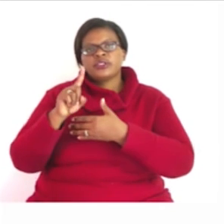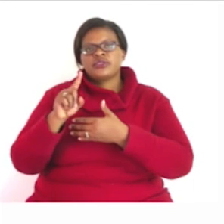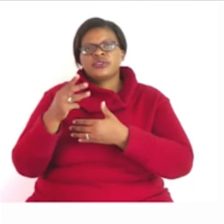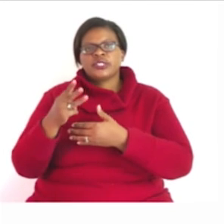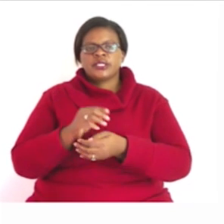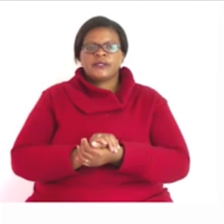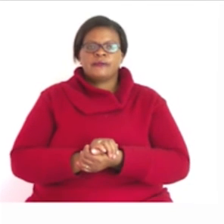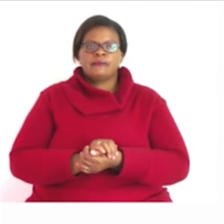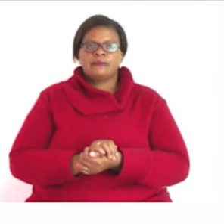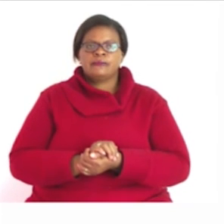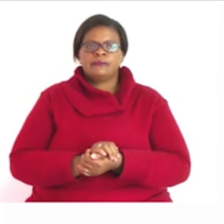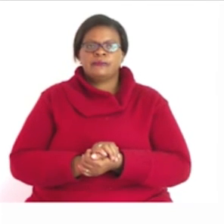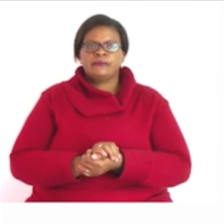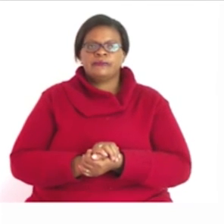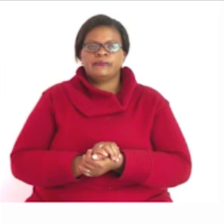13.